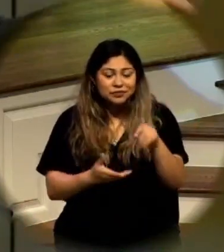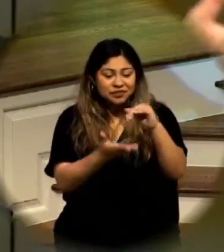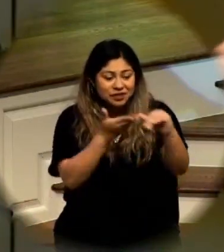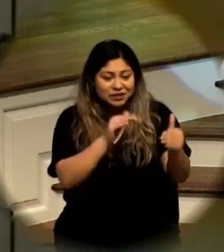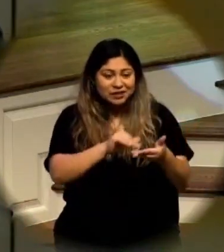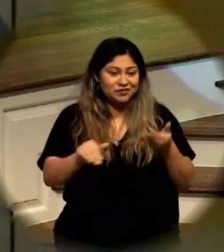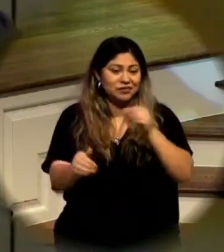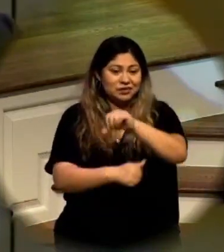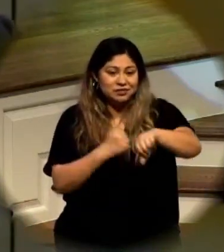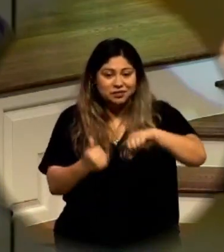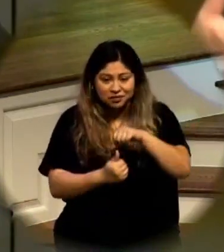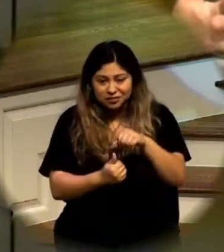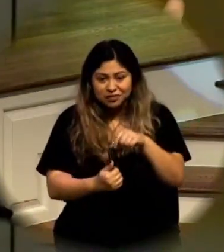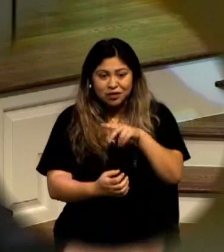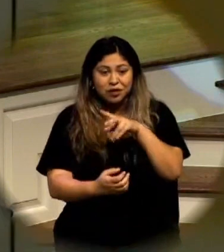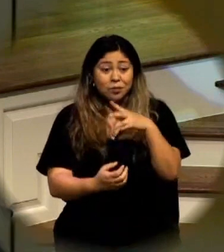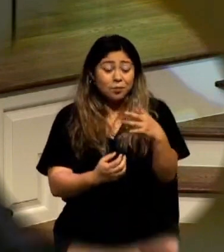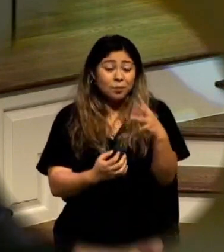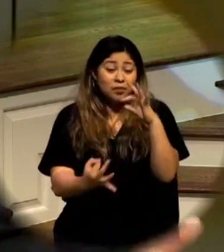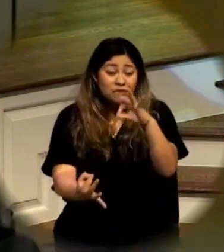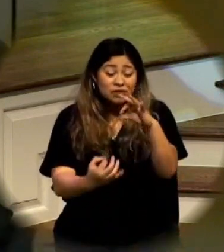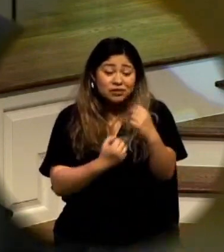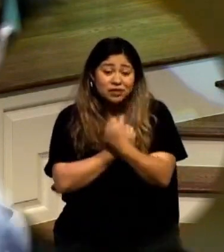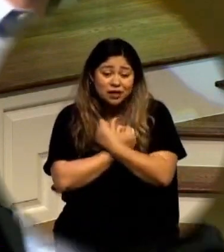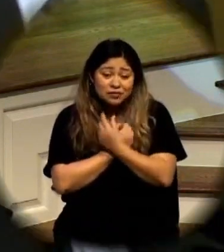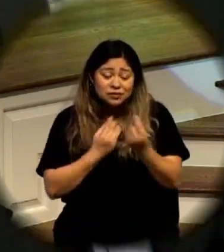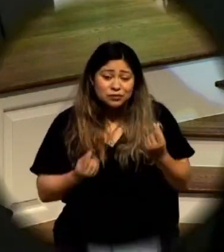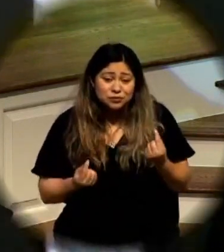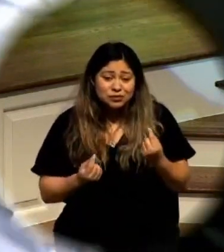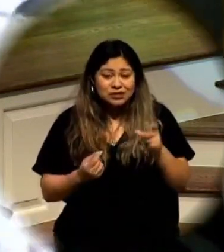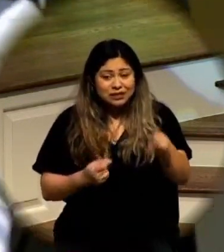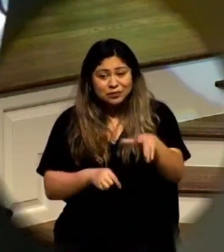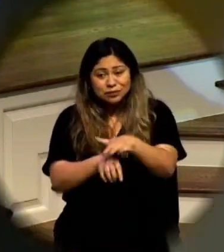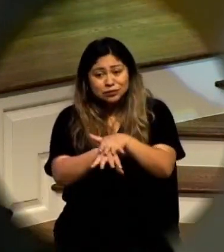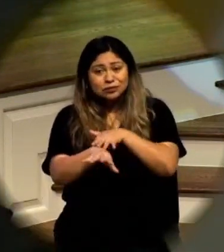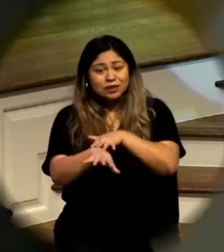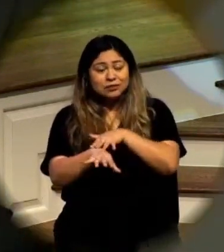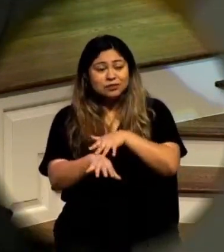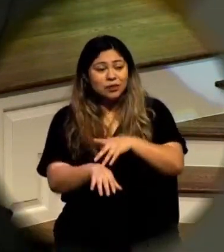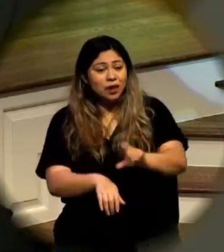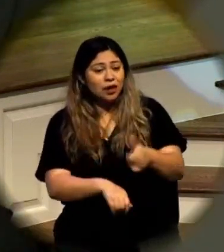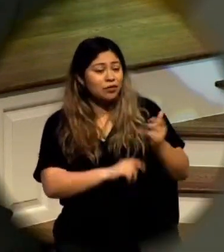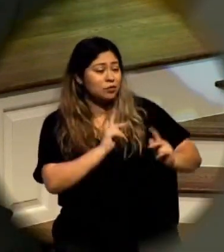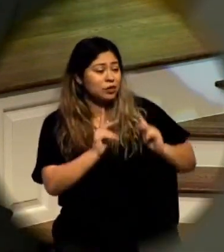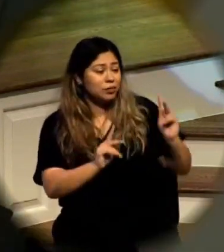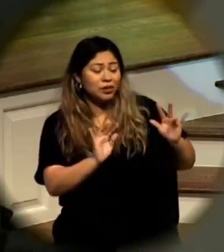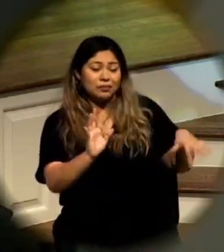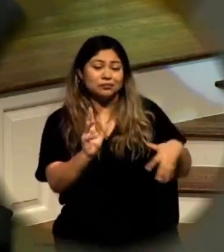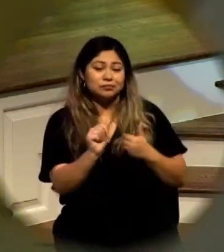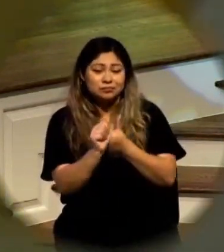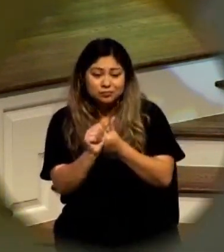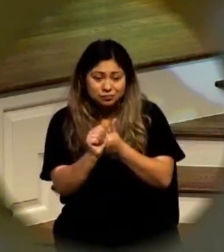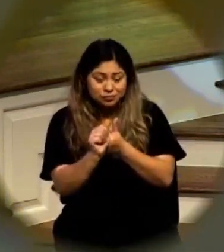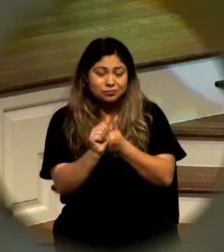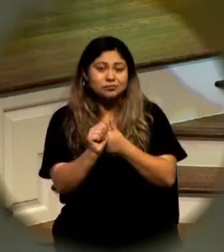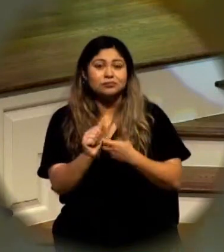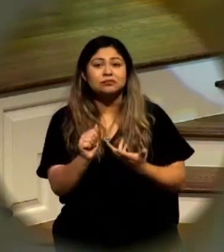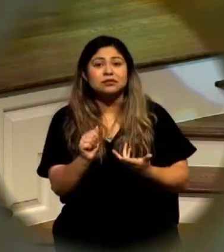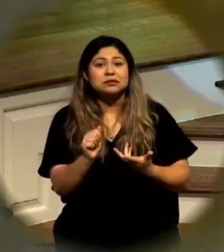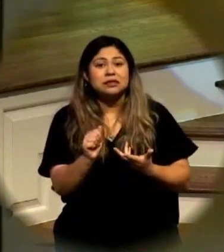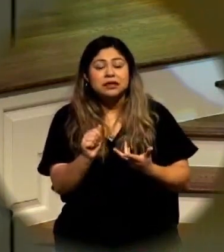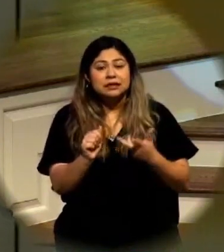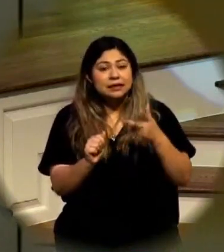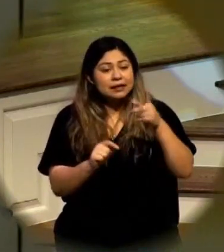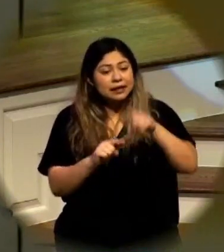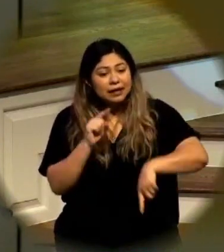have perfect love without there being moments where you have to slow down to make sure those you love can keep up. You can't